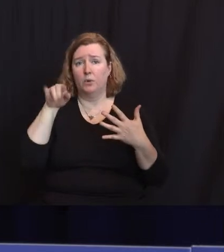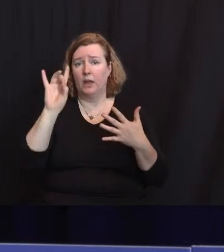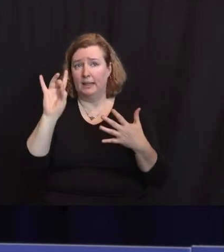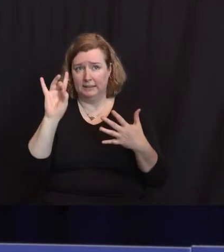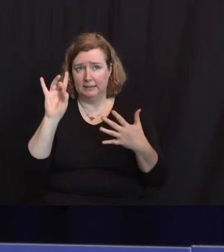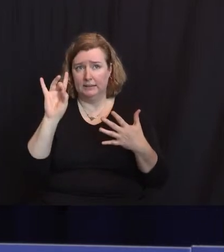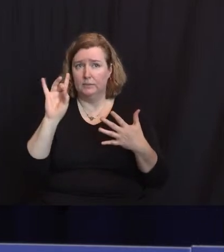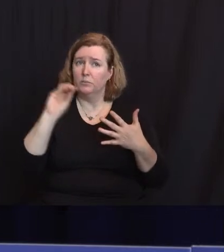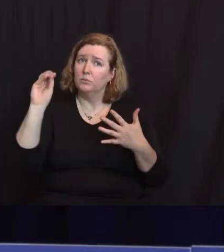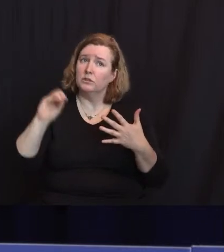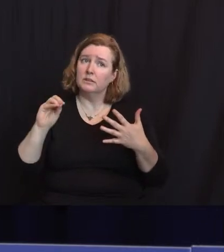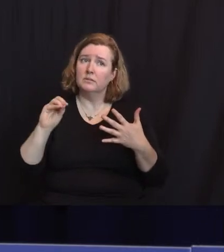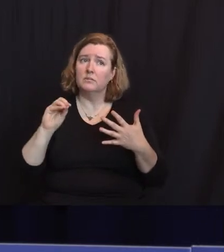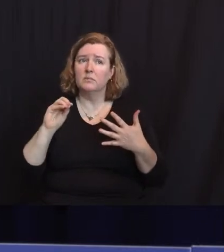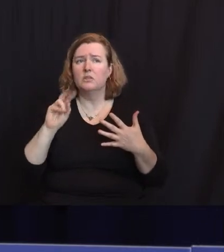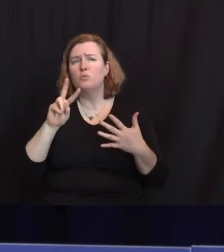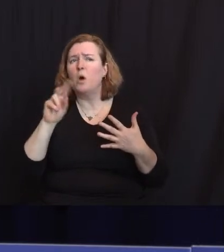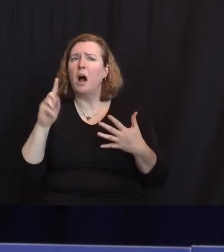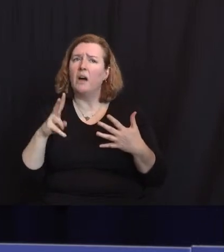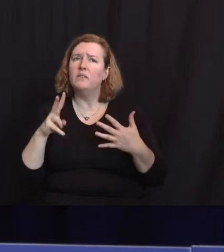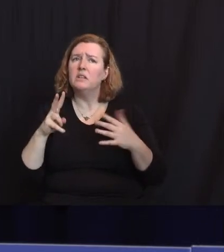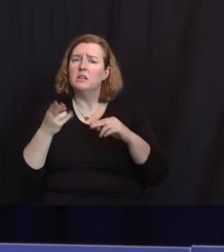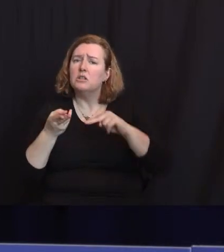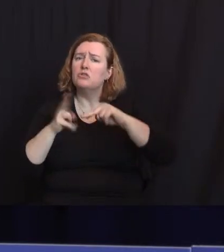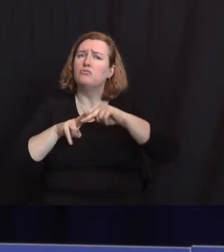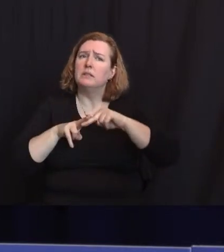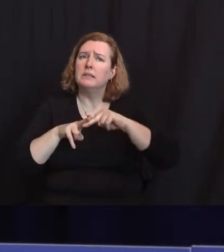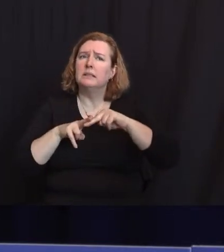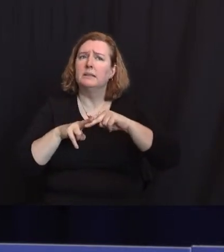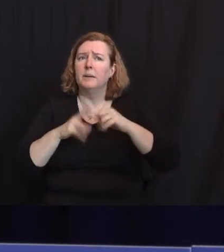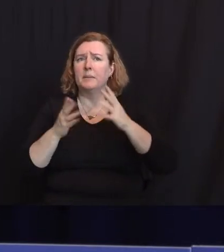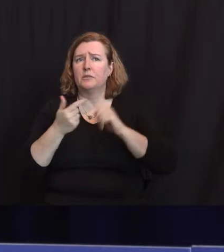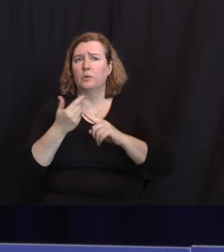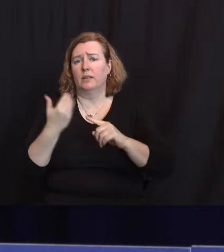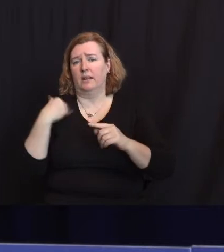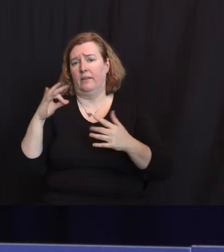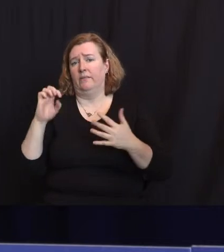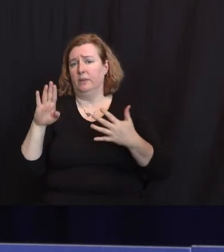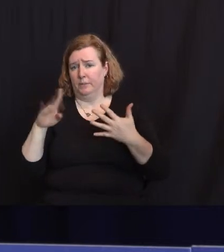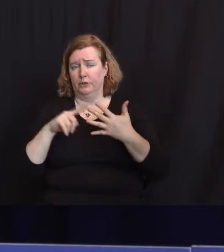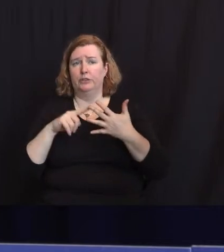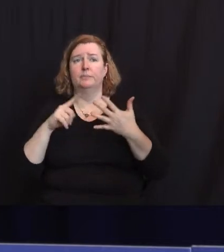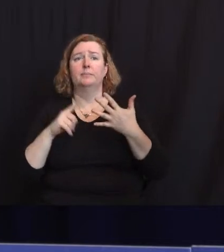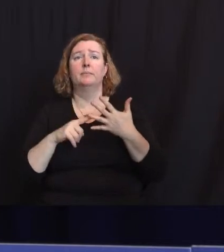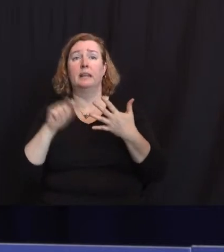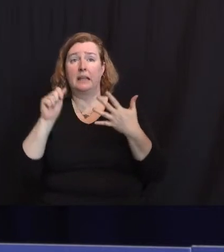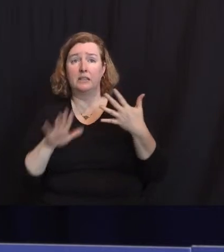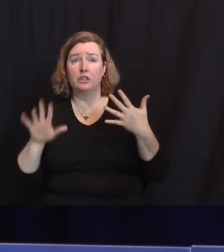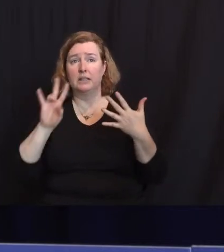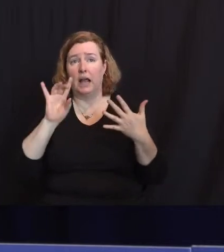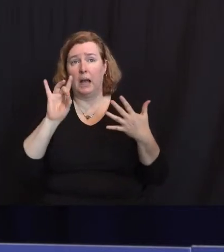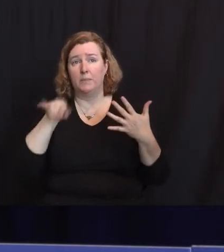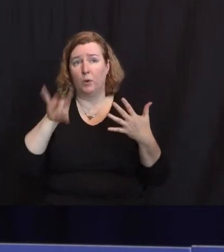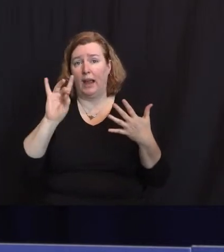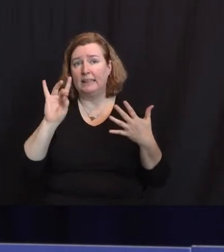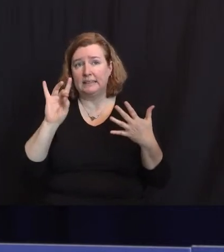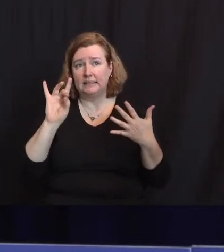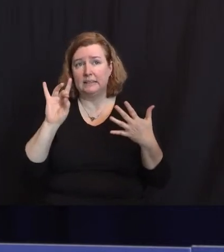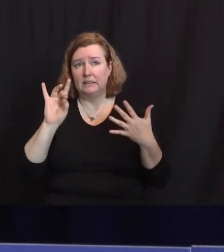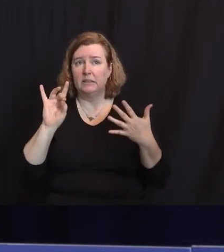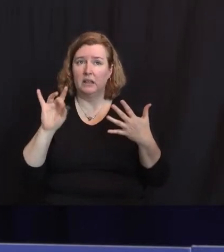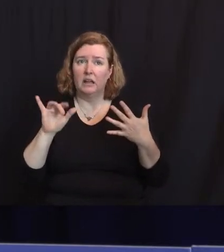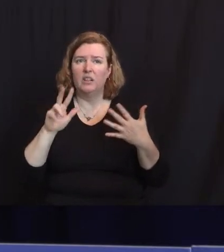about 2.5 points increase since early February. And Asian is 8.8%, which is a